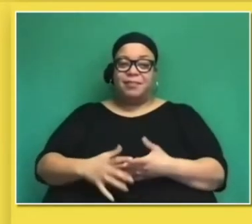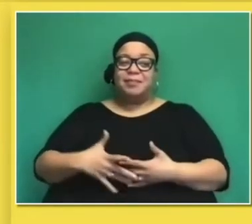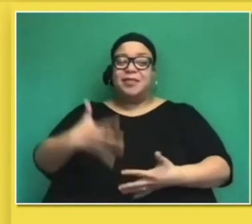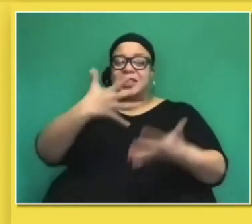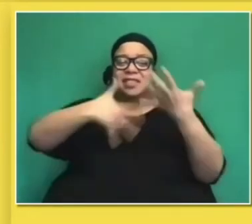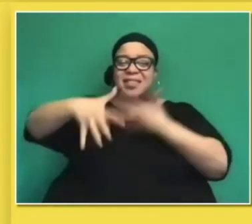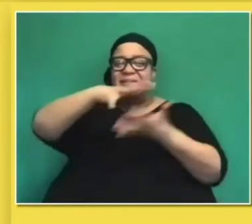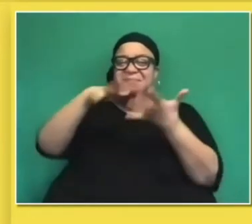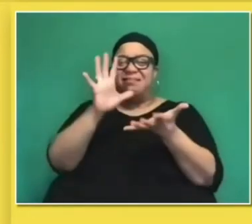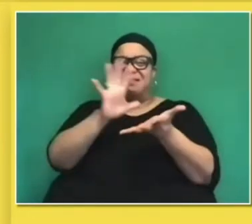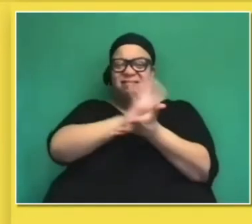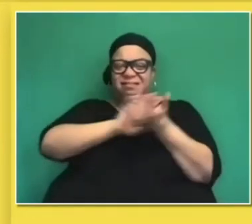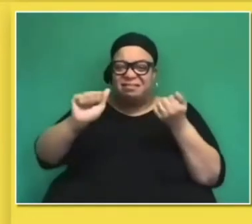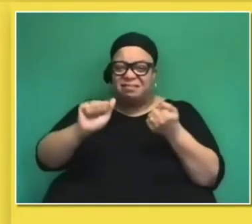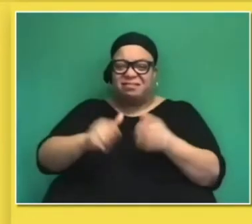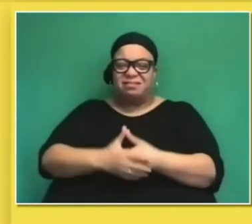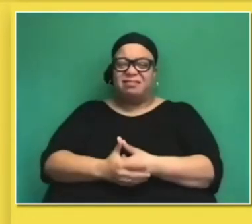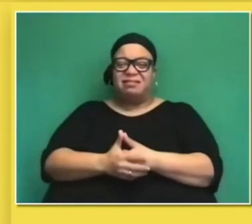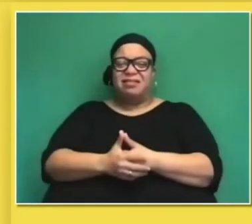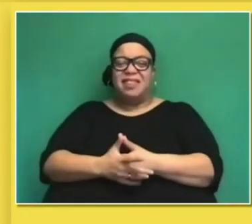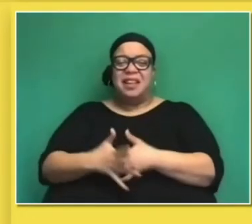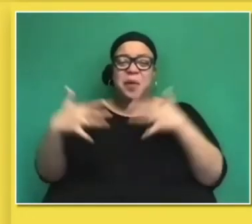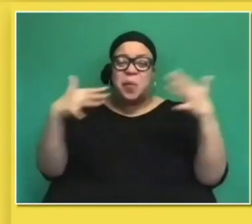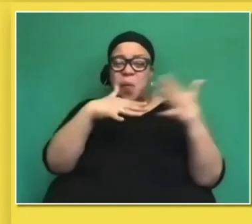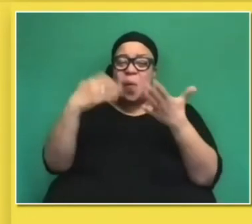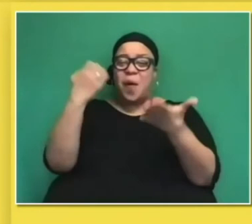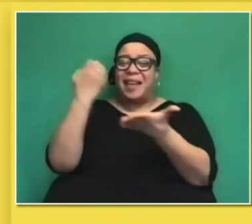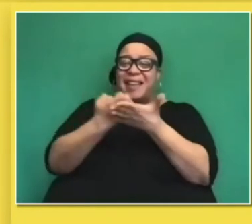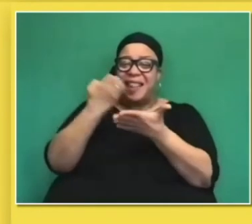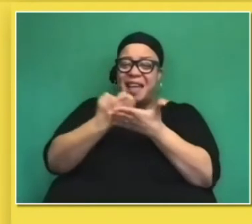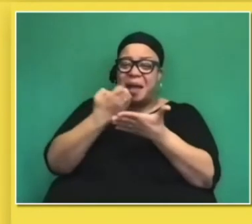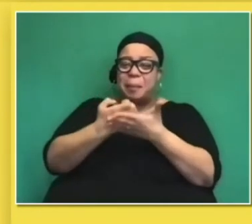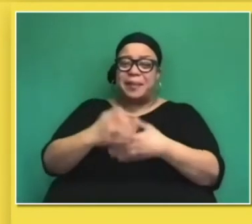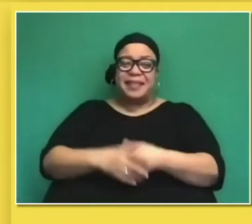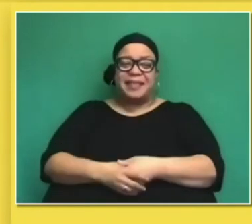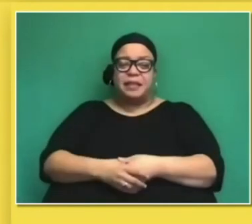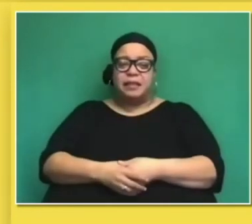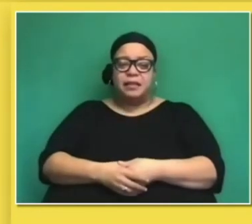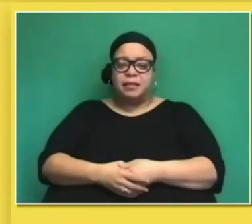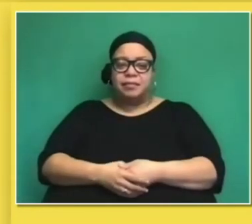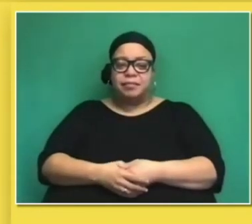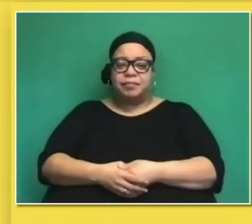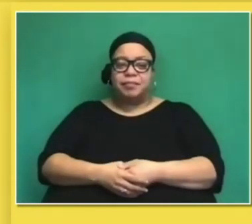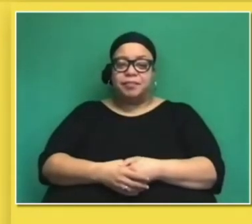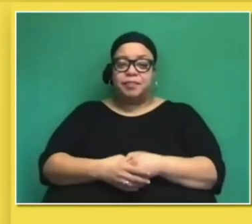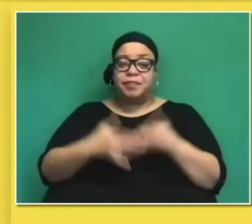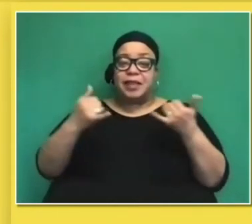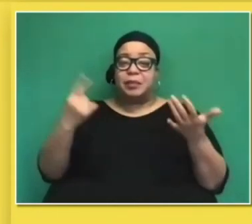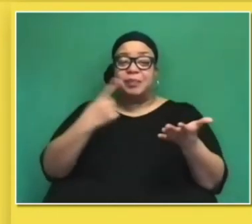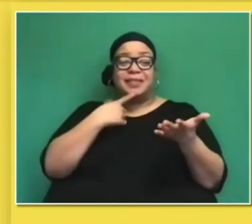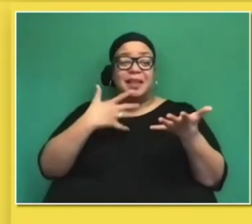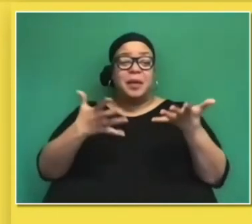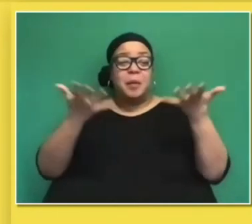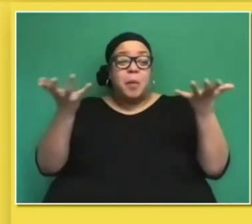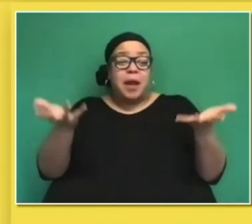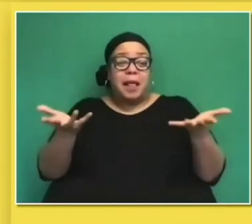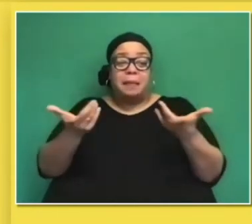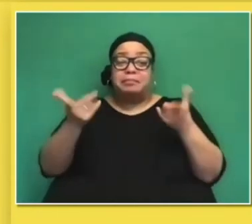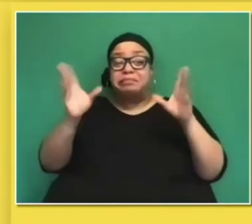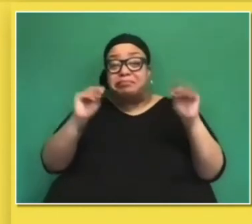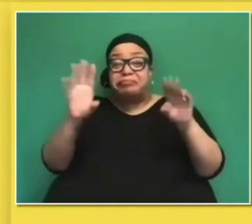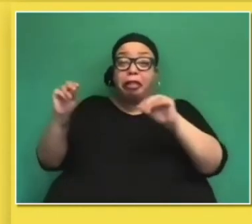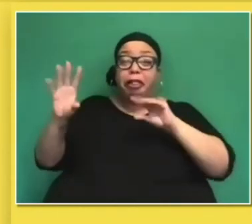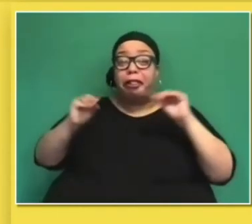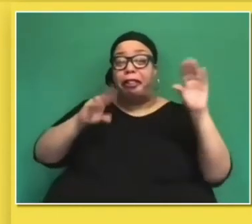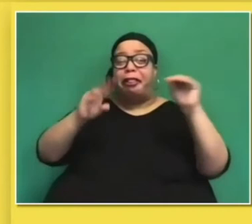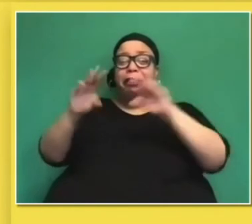because the Senate may have stayed the same, and some are saying the politicians aren't going to do this. Let me tell you, don't forget, we're in the middle of a pandemic. People are hurting.